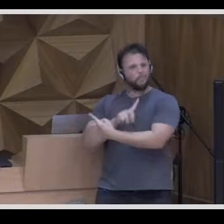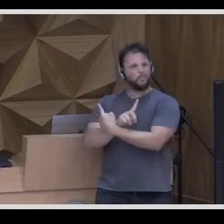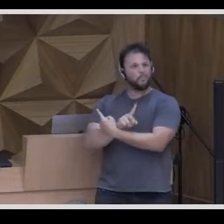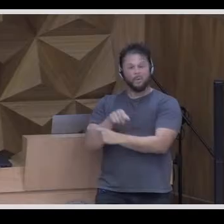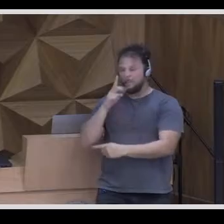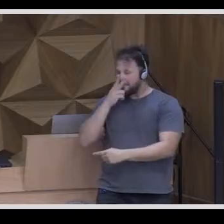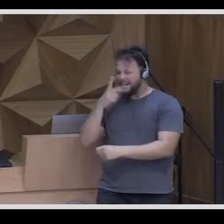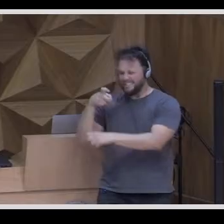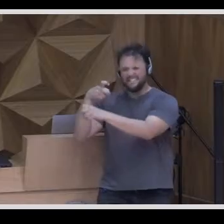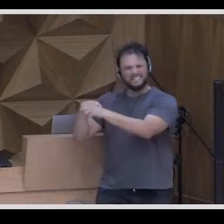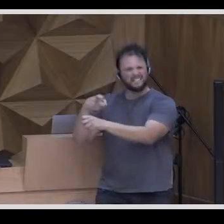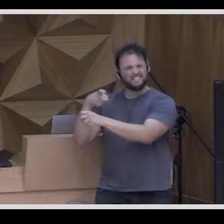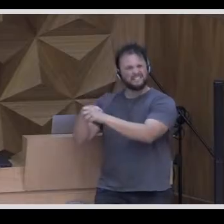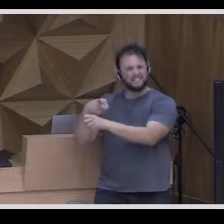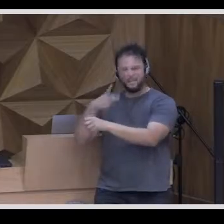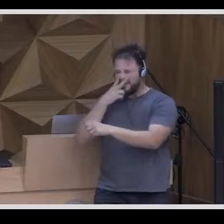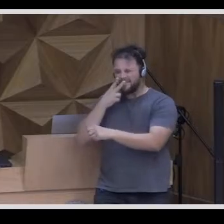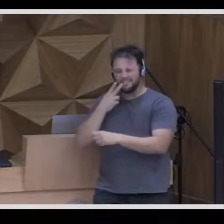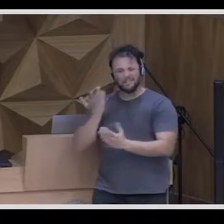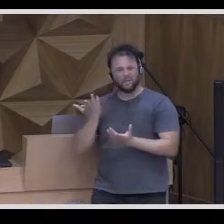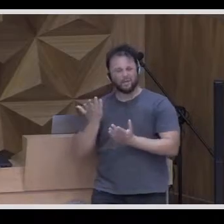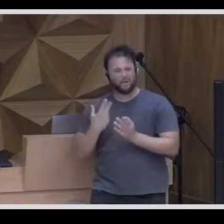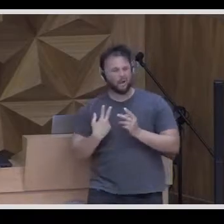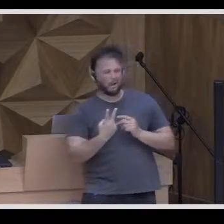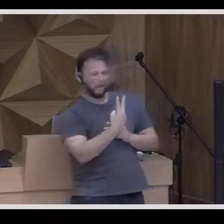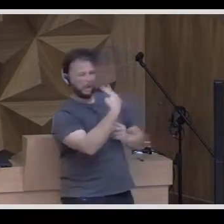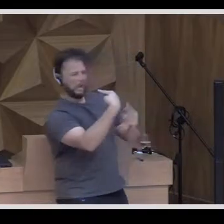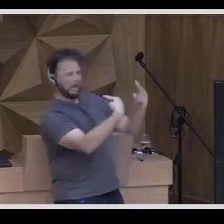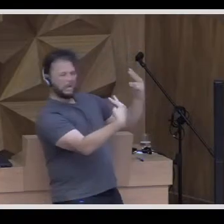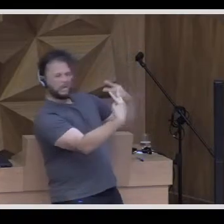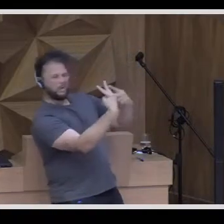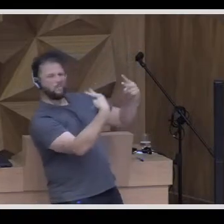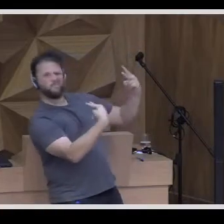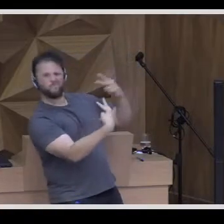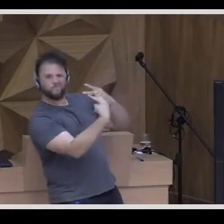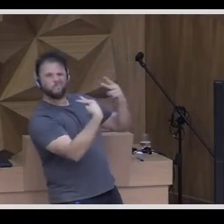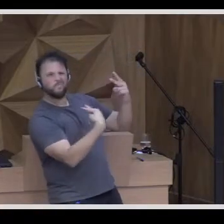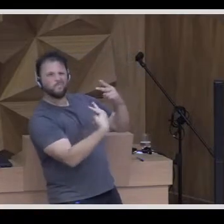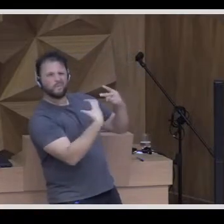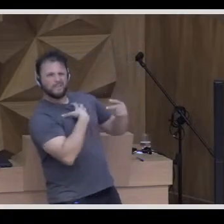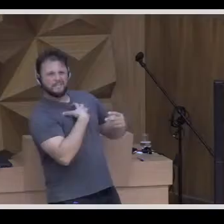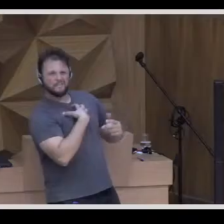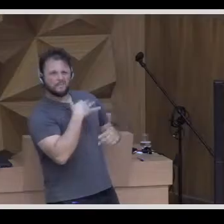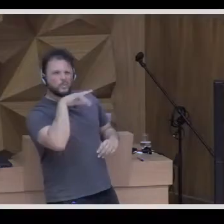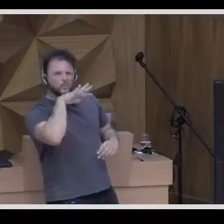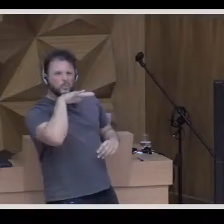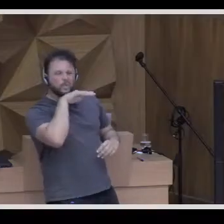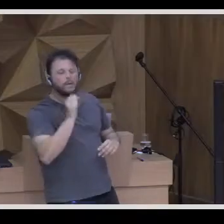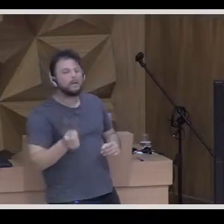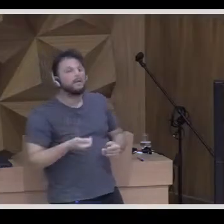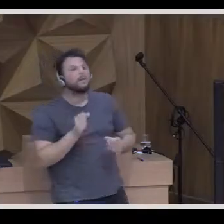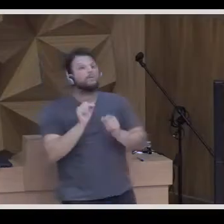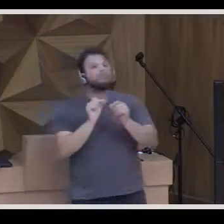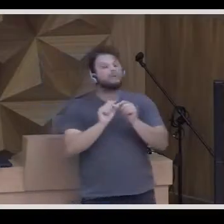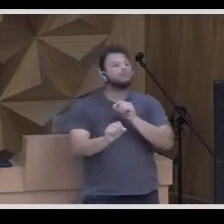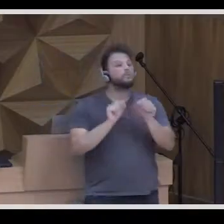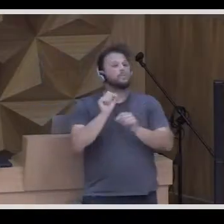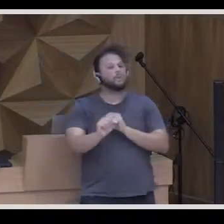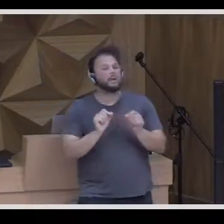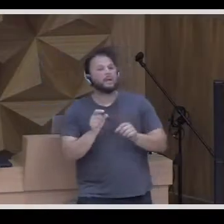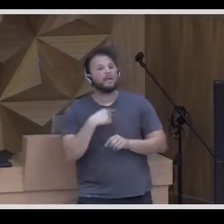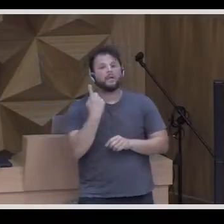surveilled state? And again, that made us start looking much more closely at things like smart homes, a